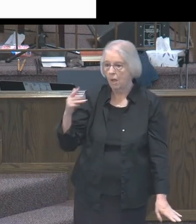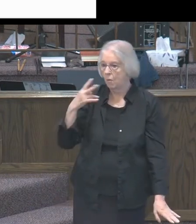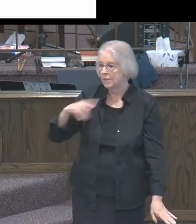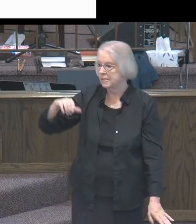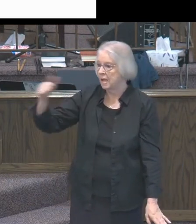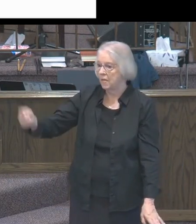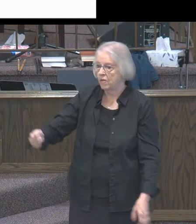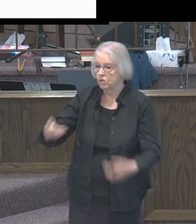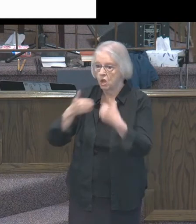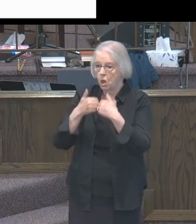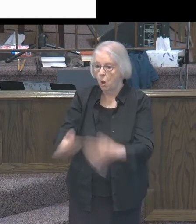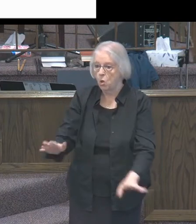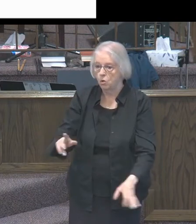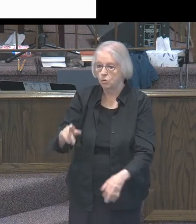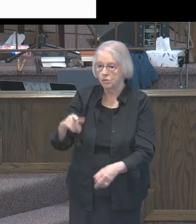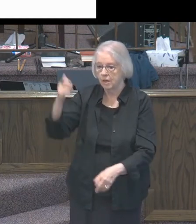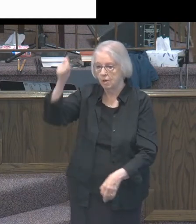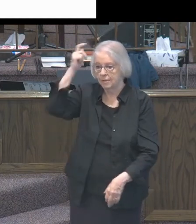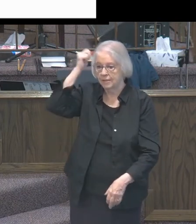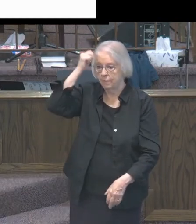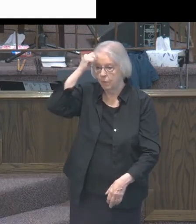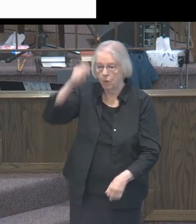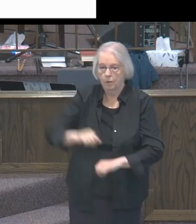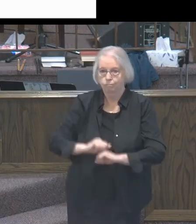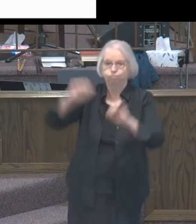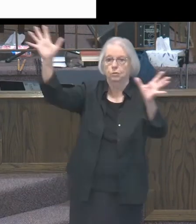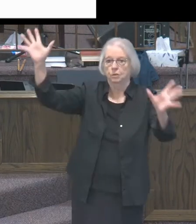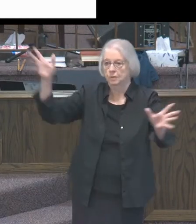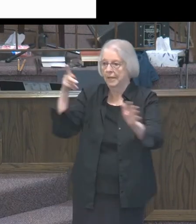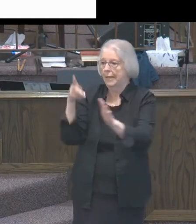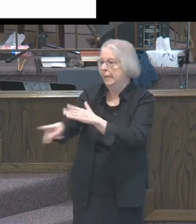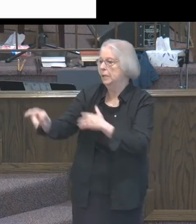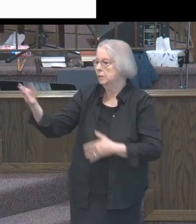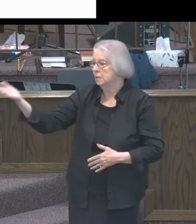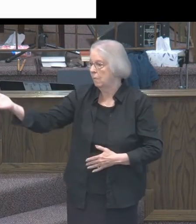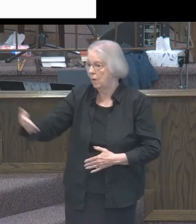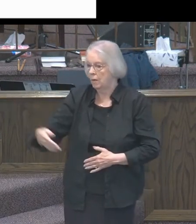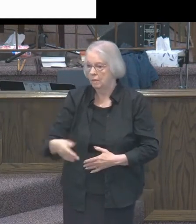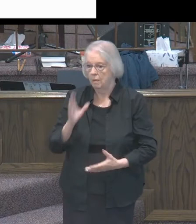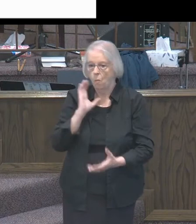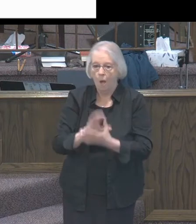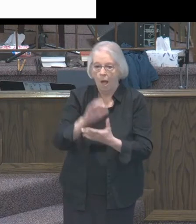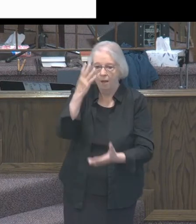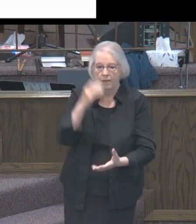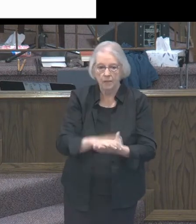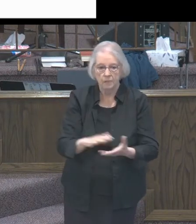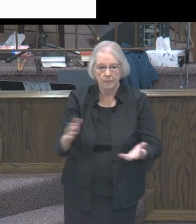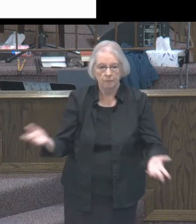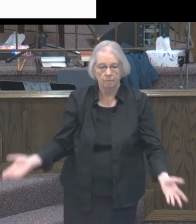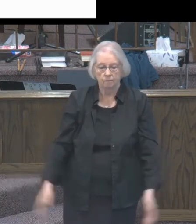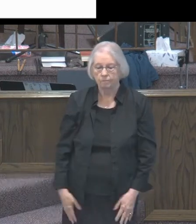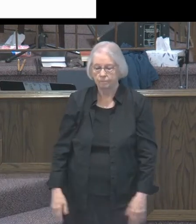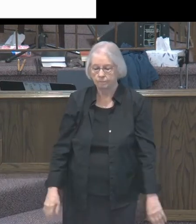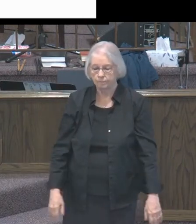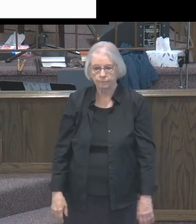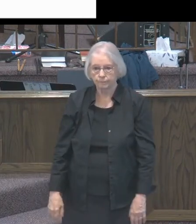in, that the most evil person can dream up in their mind. 1 Corinthians 15:10, but